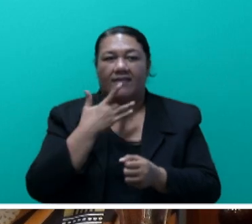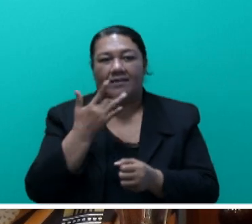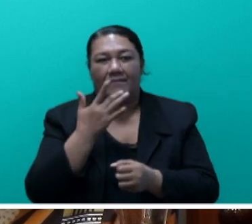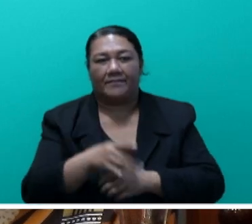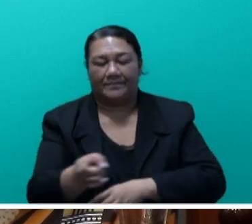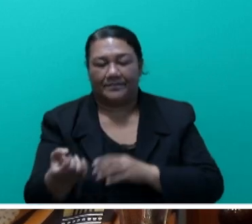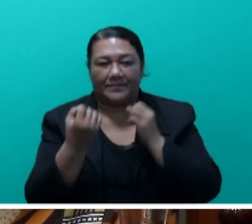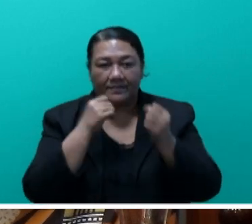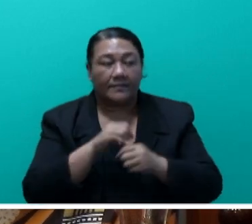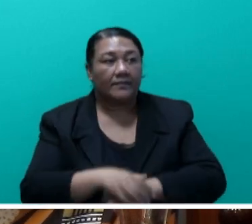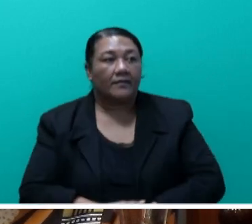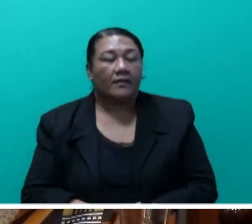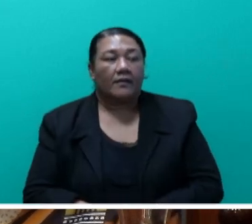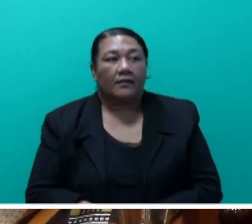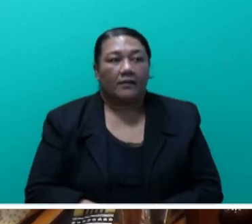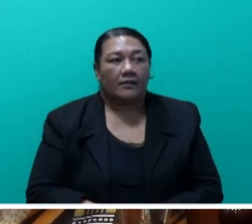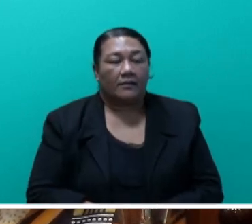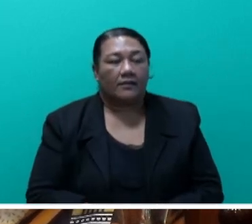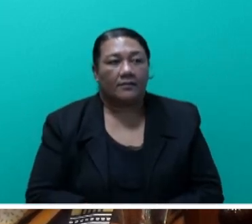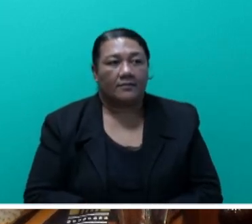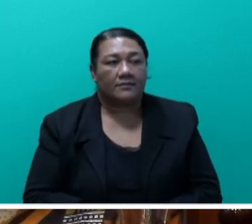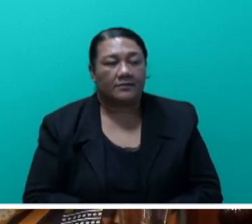I'm quite pleased with the recent